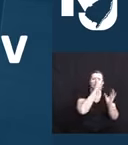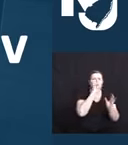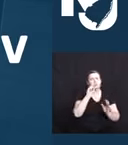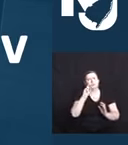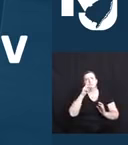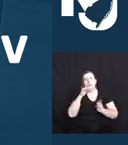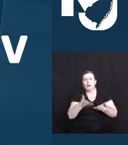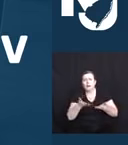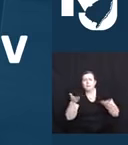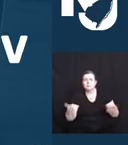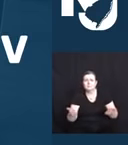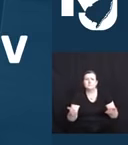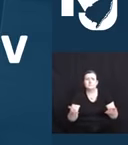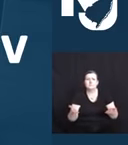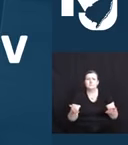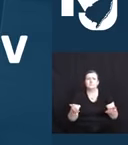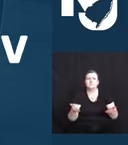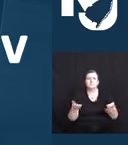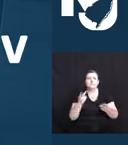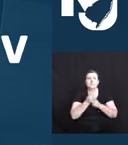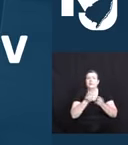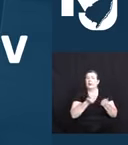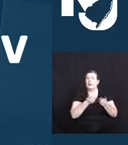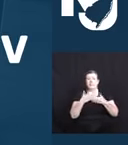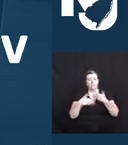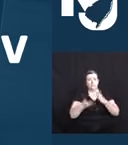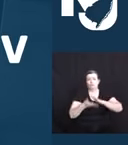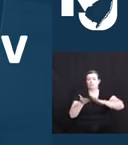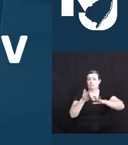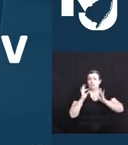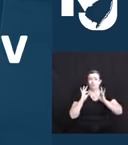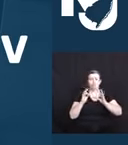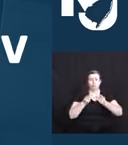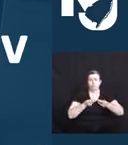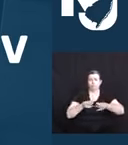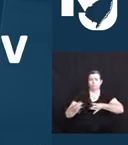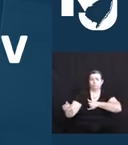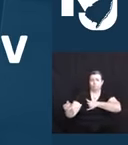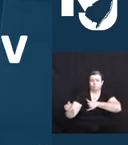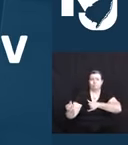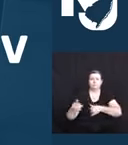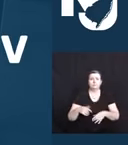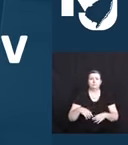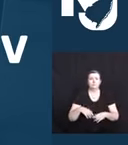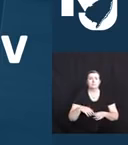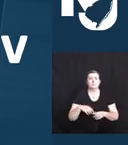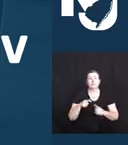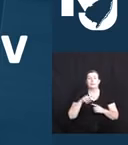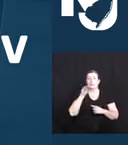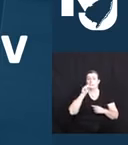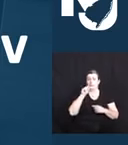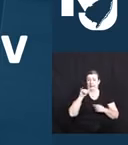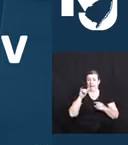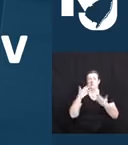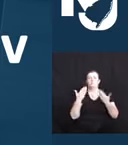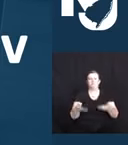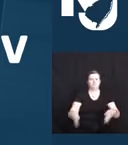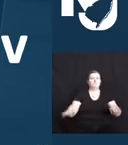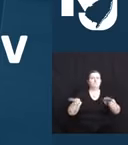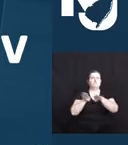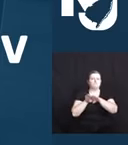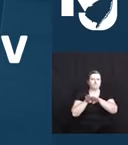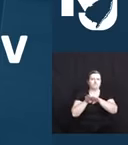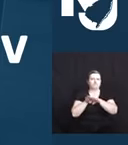tasks to keep the site running smoothly. When the Secaucus site was closed in May, he moved on and built up the East